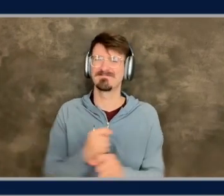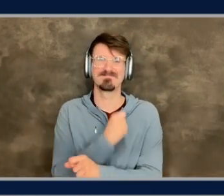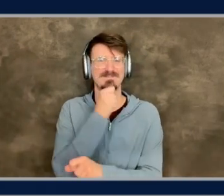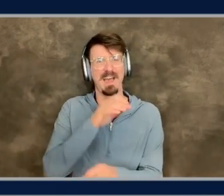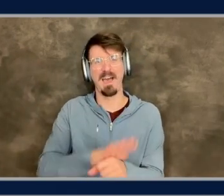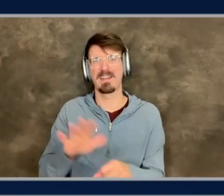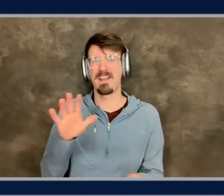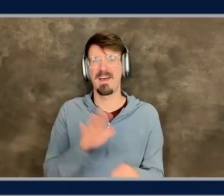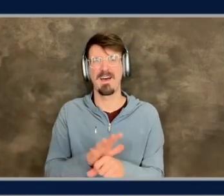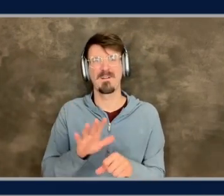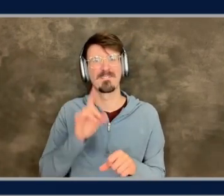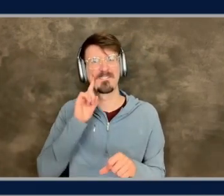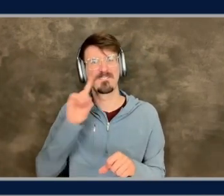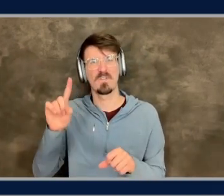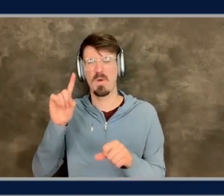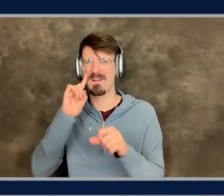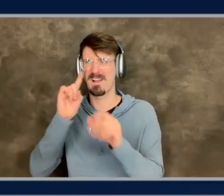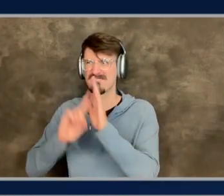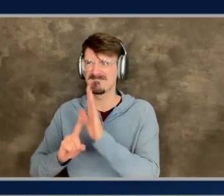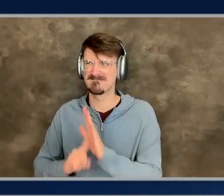time. But